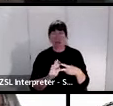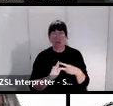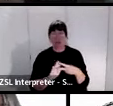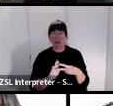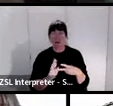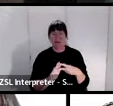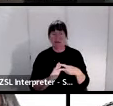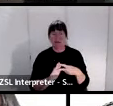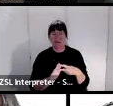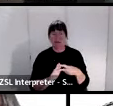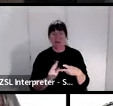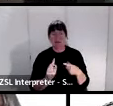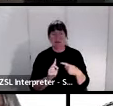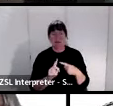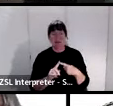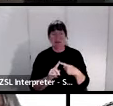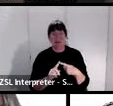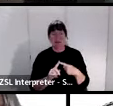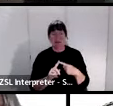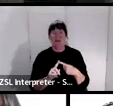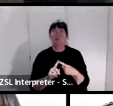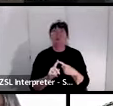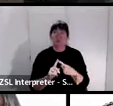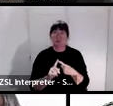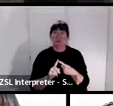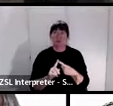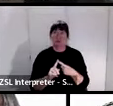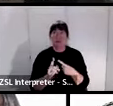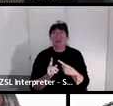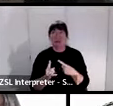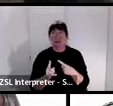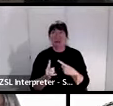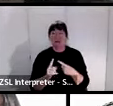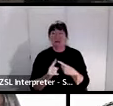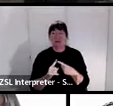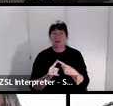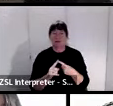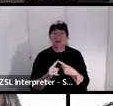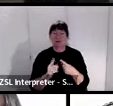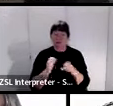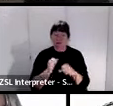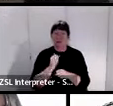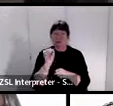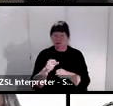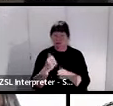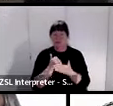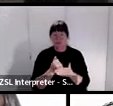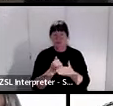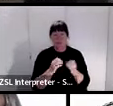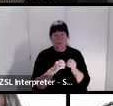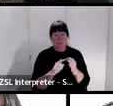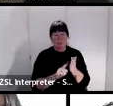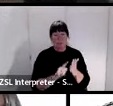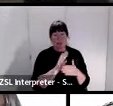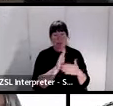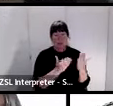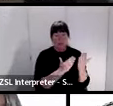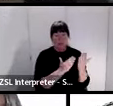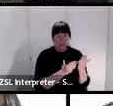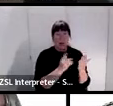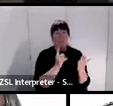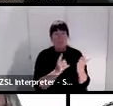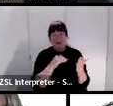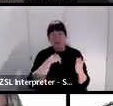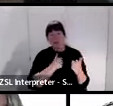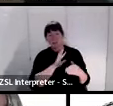one, I'm hearing you've at the end, you're saying you support the bill subject to the